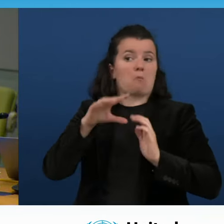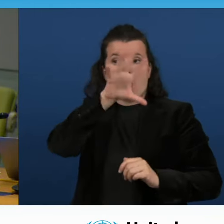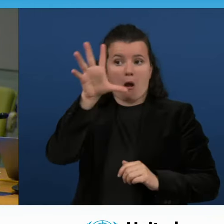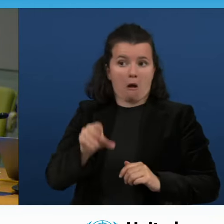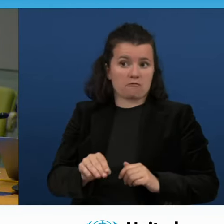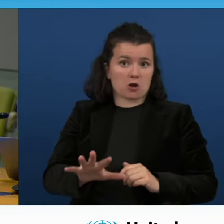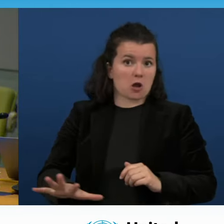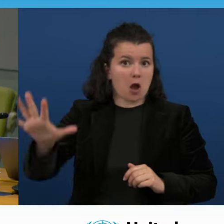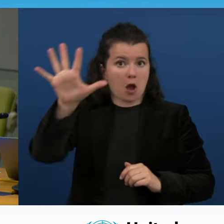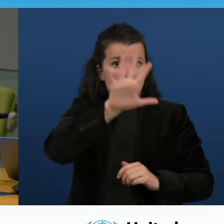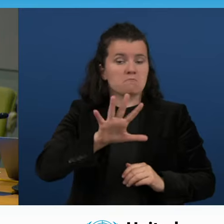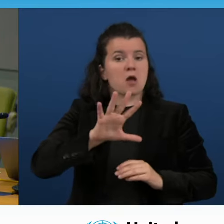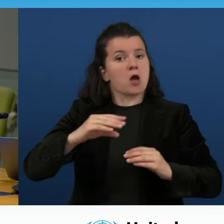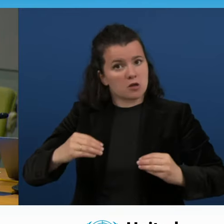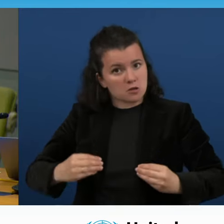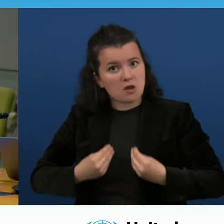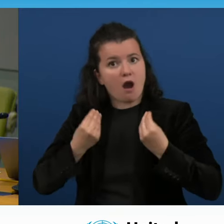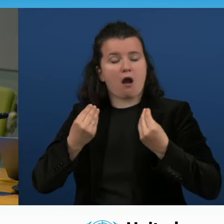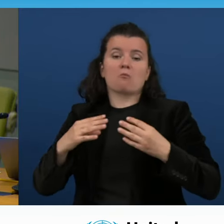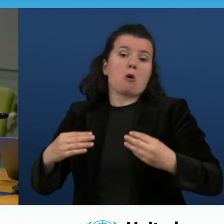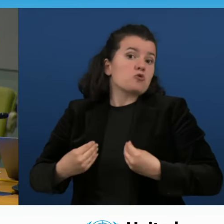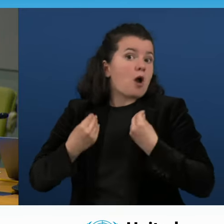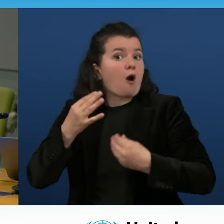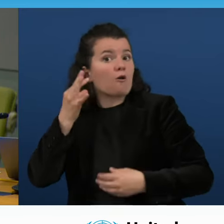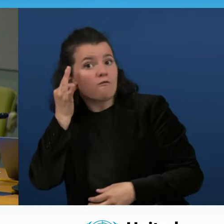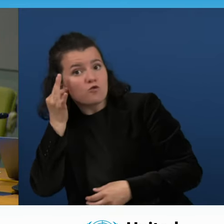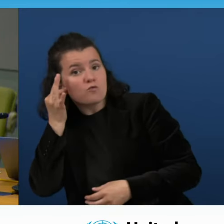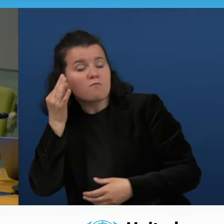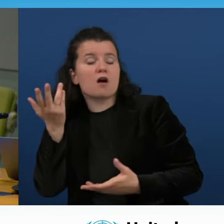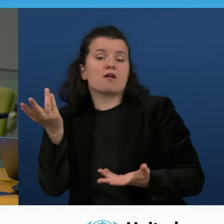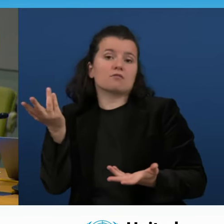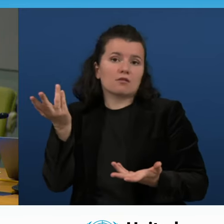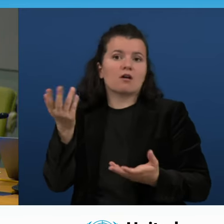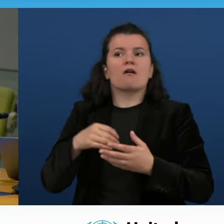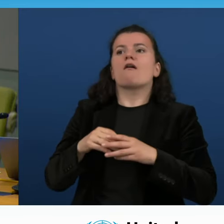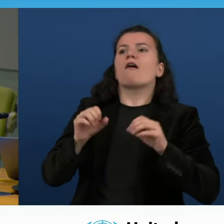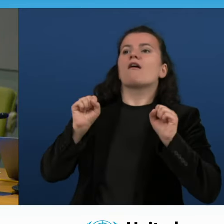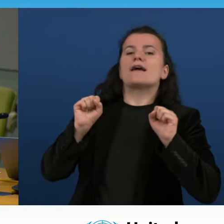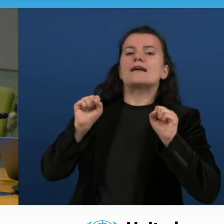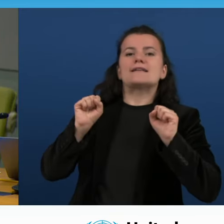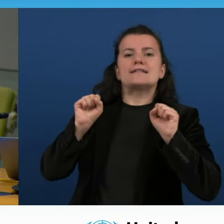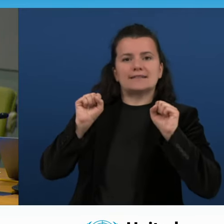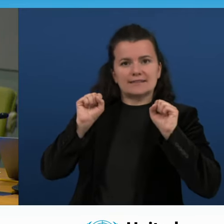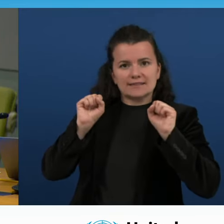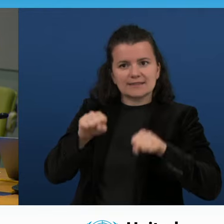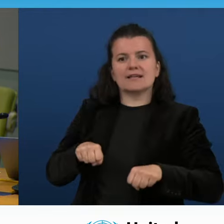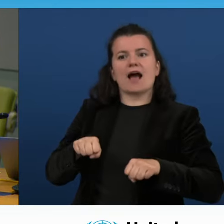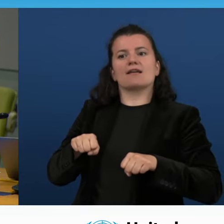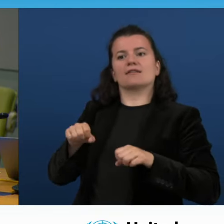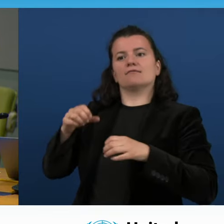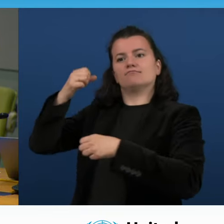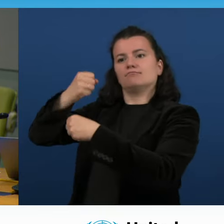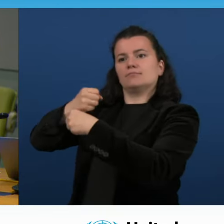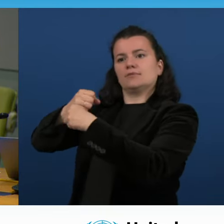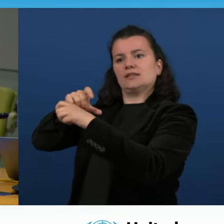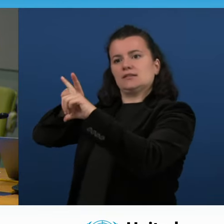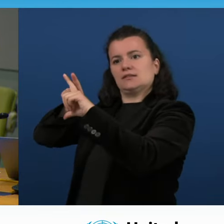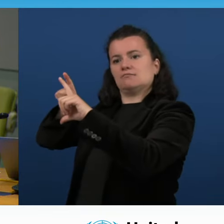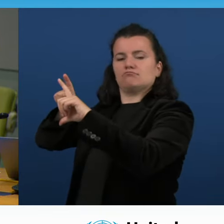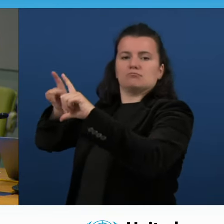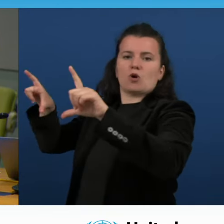are allowed as young women, young people and young women are allowed to take part in different